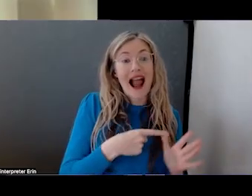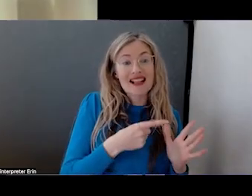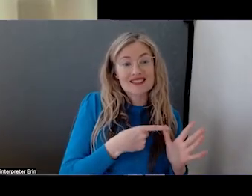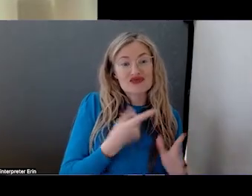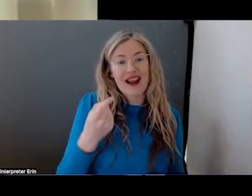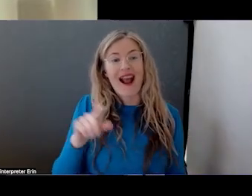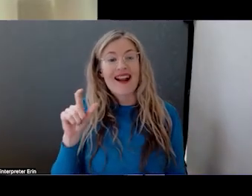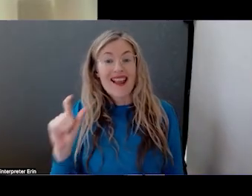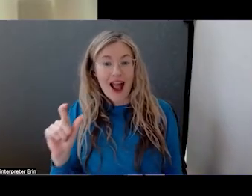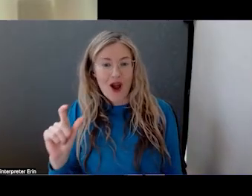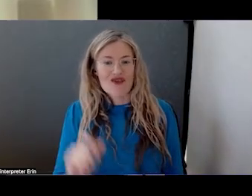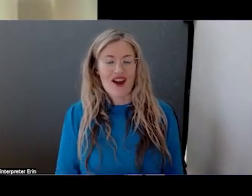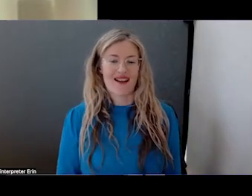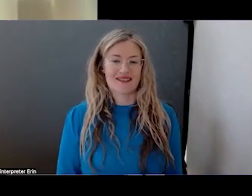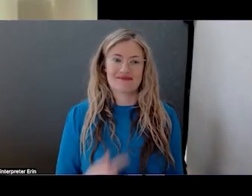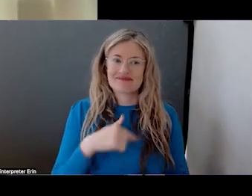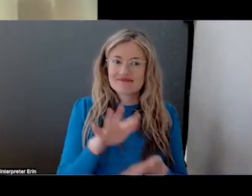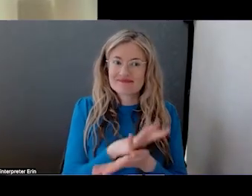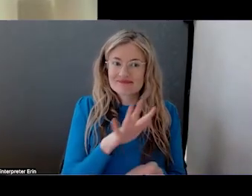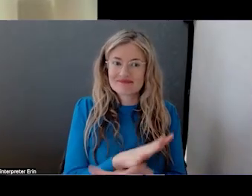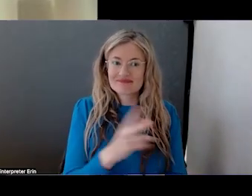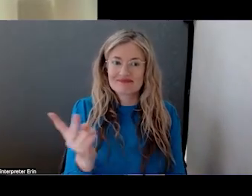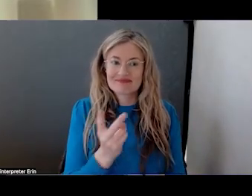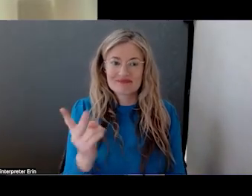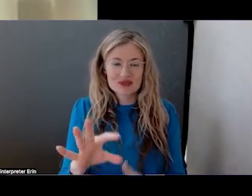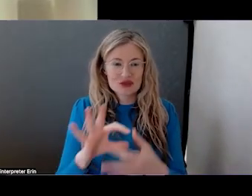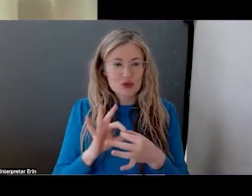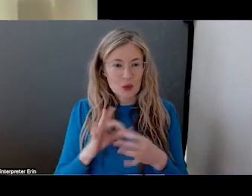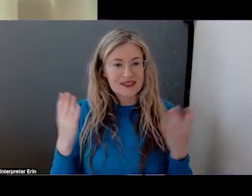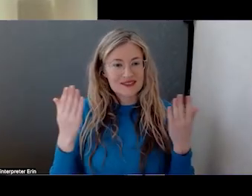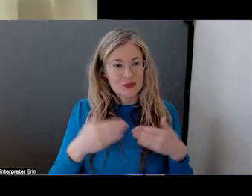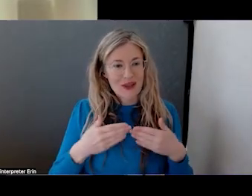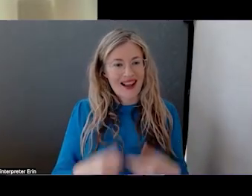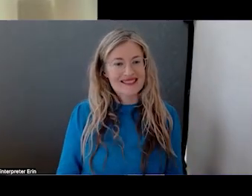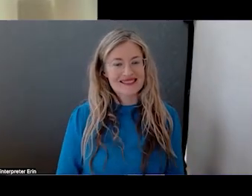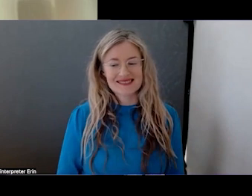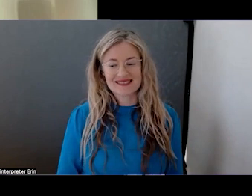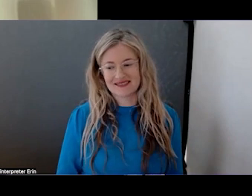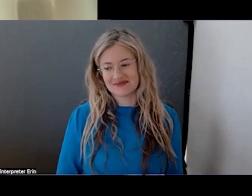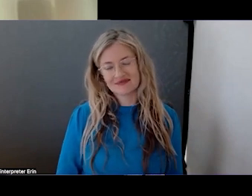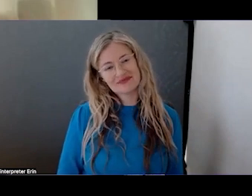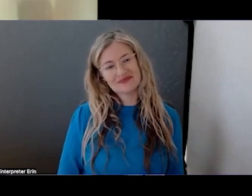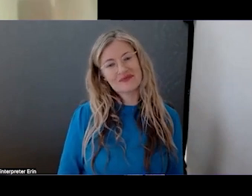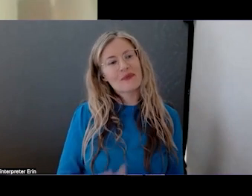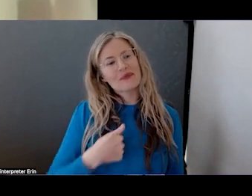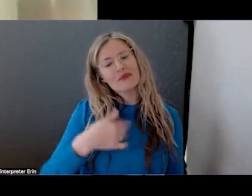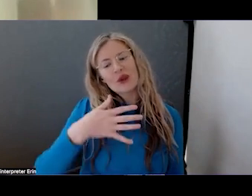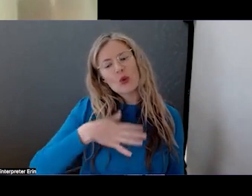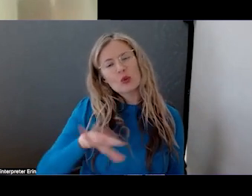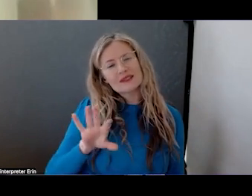very happy to have you here tonight. I would like to ask you